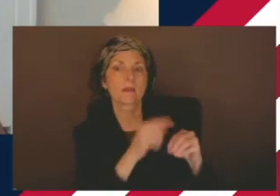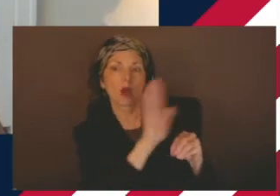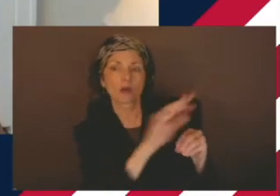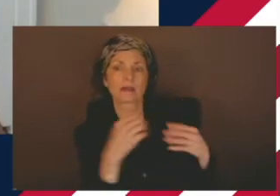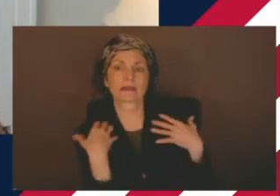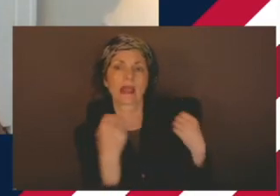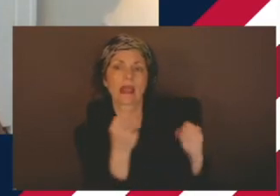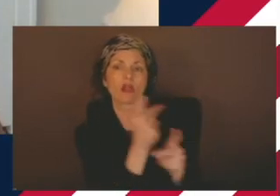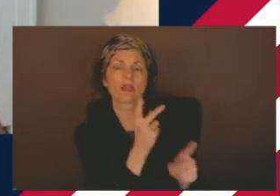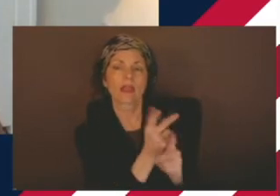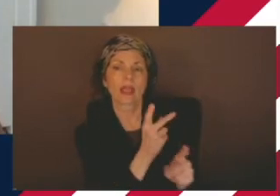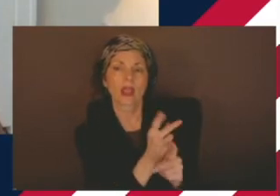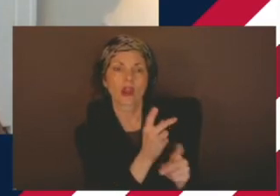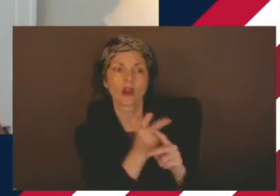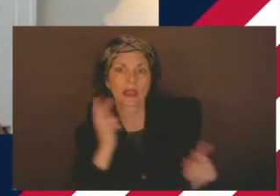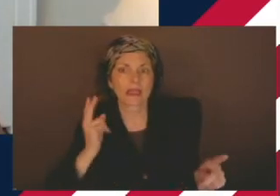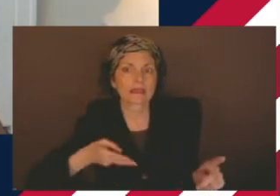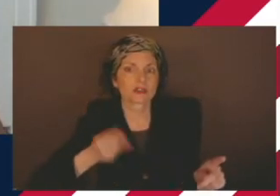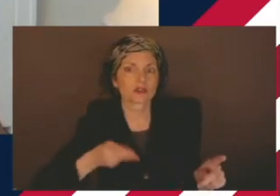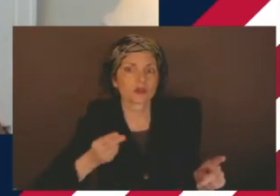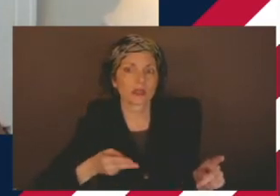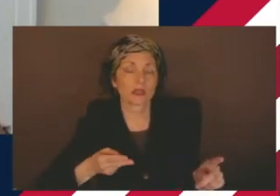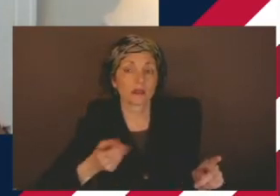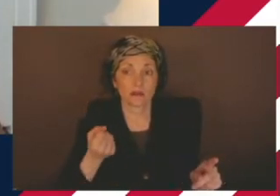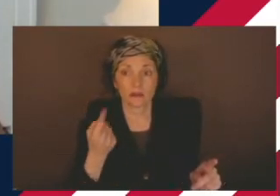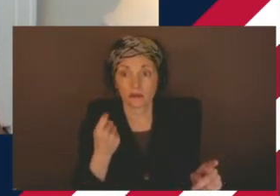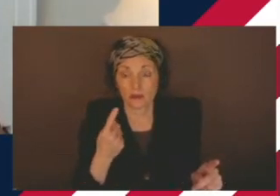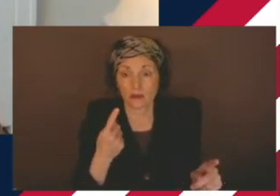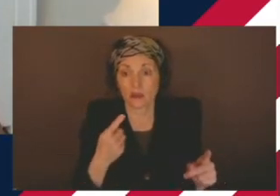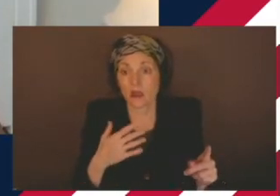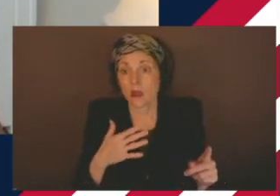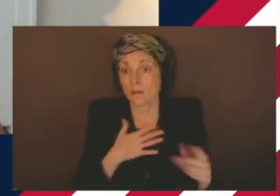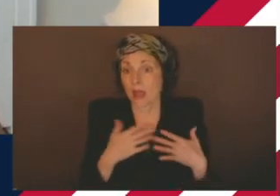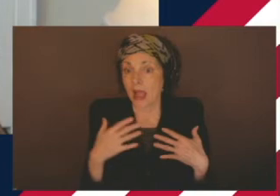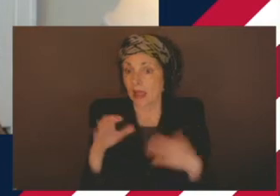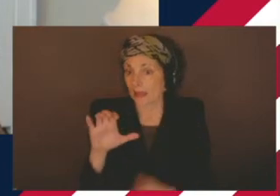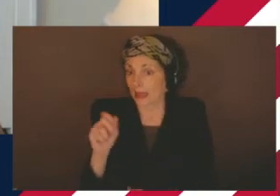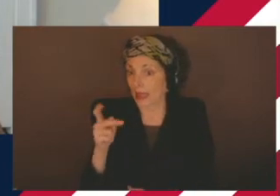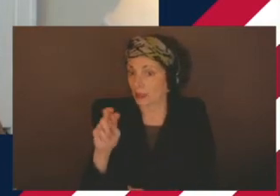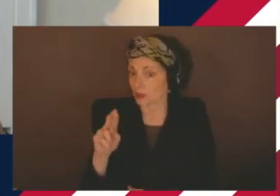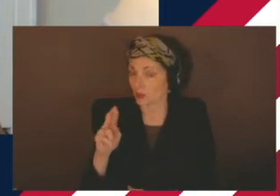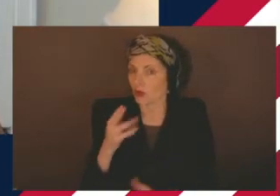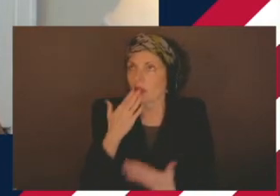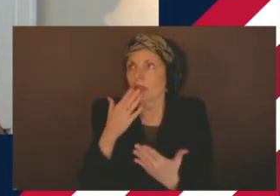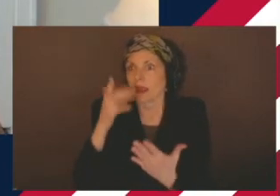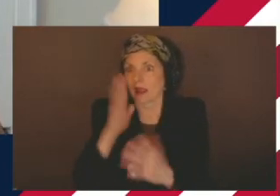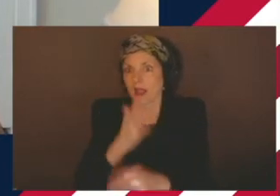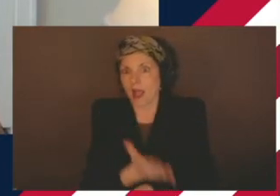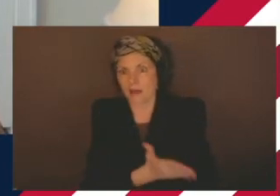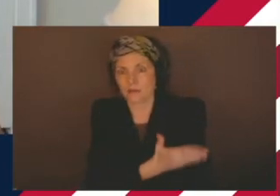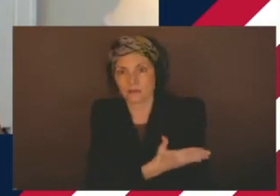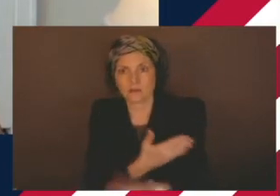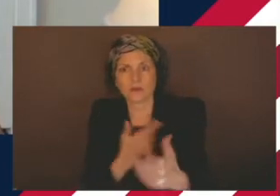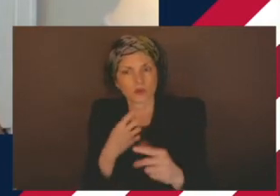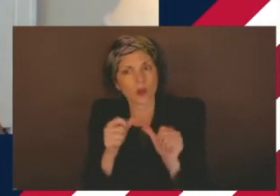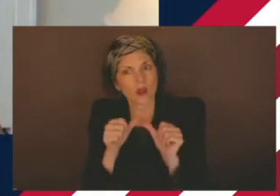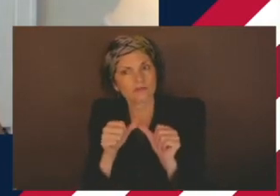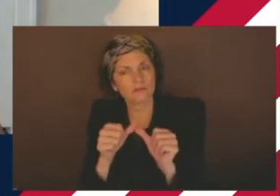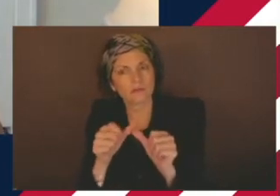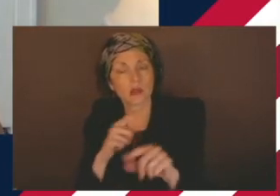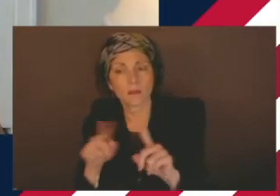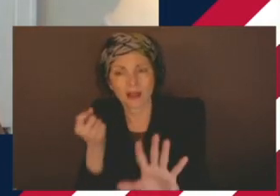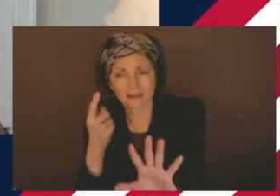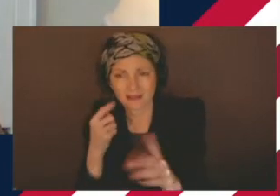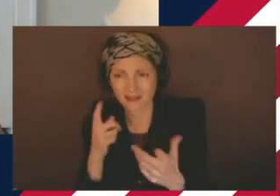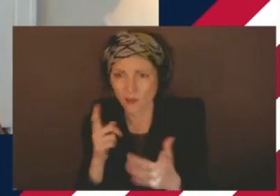and my cancer did go into remission, but Republican attacks on our healthcare continue. They gaslight us, pretending to protect people with